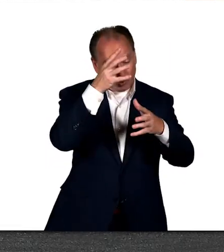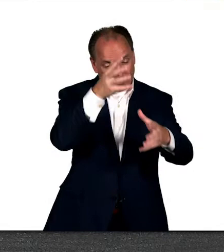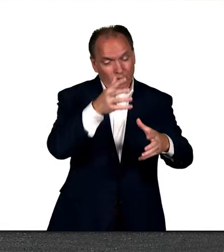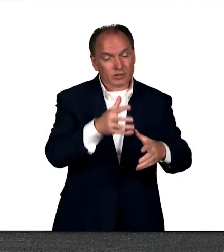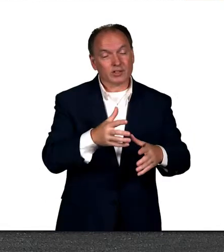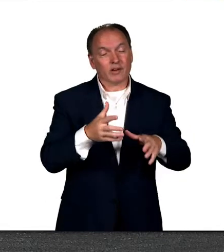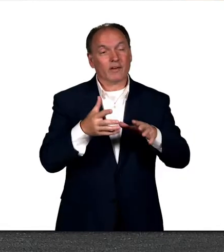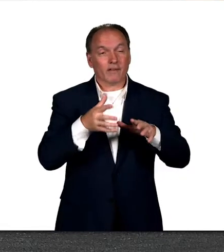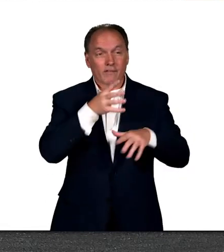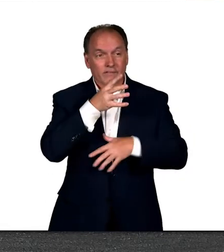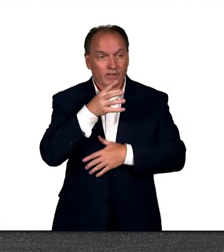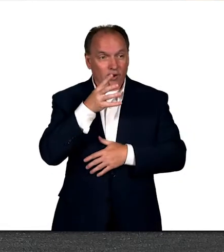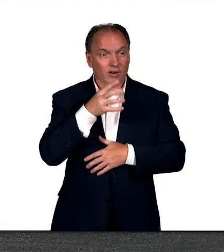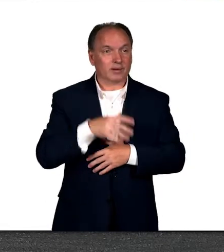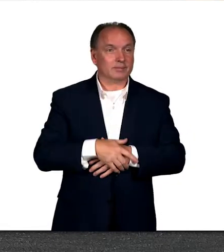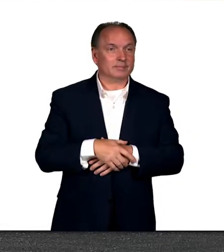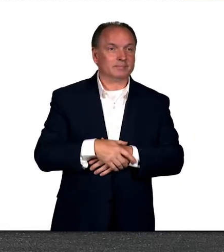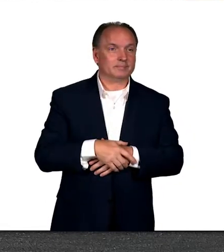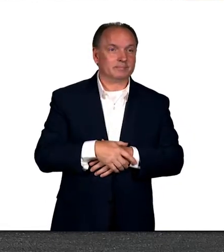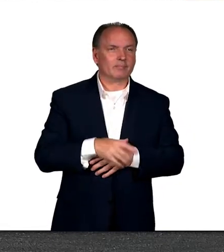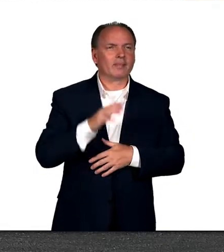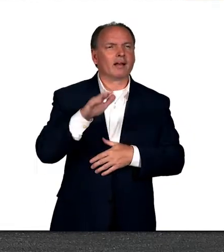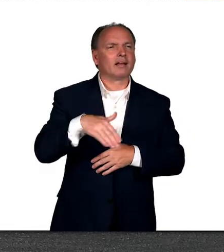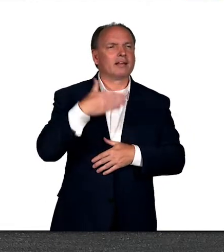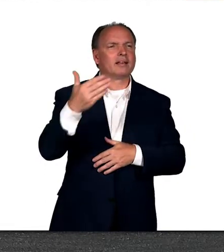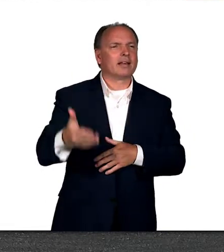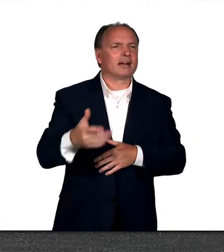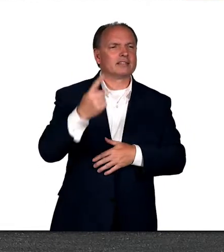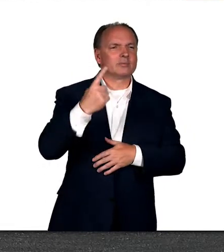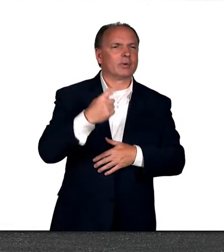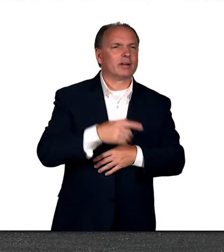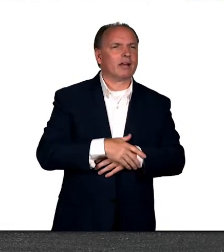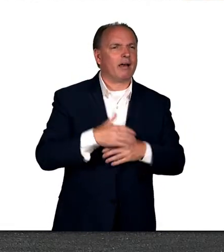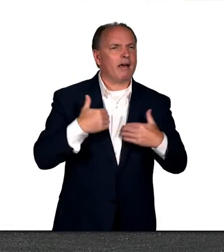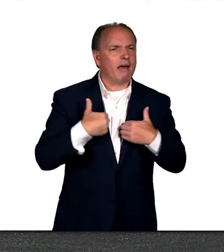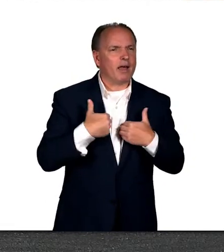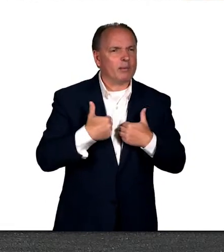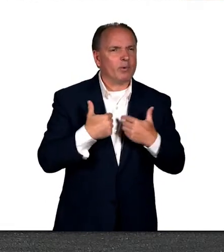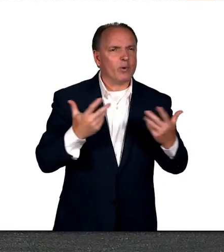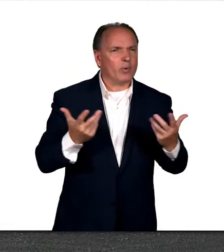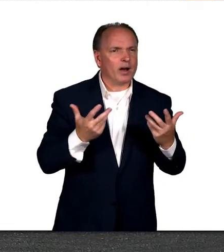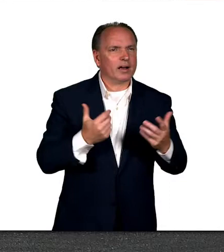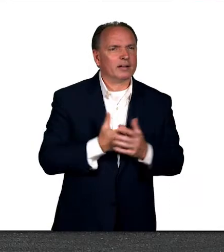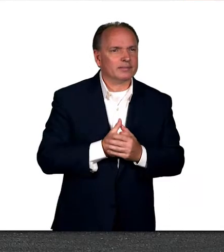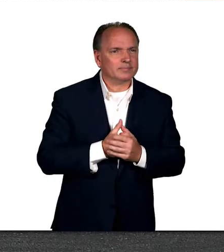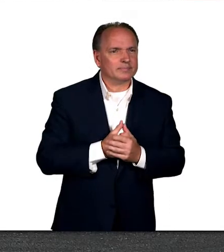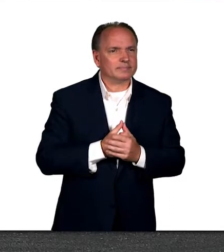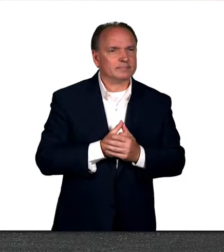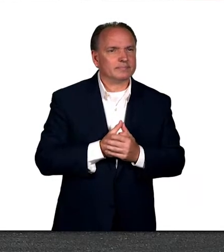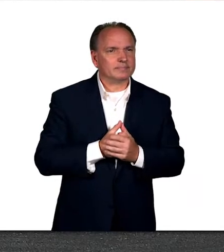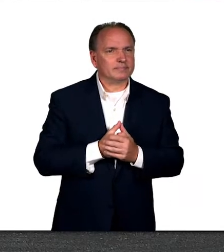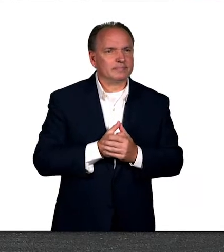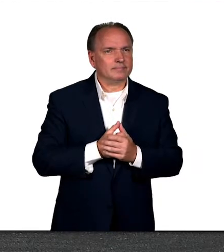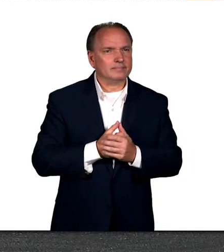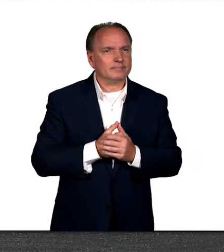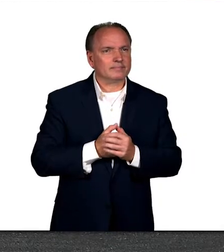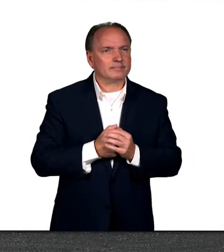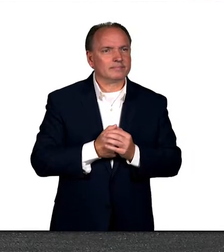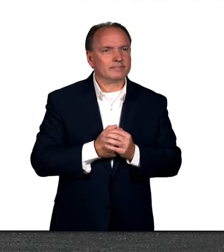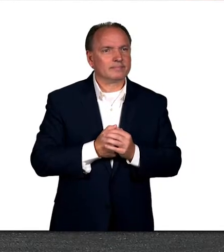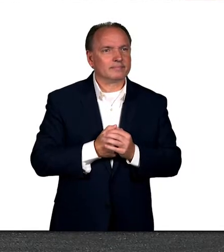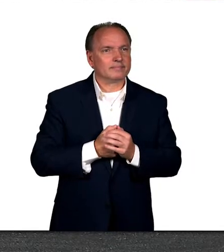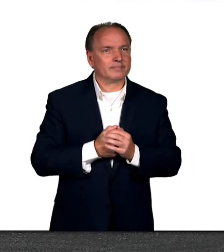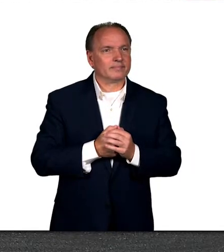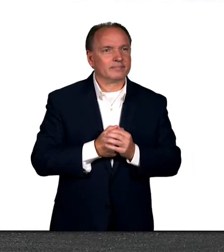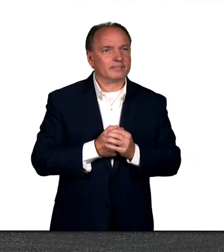to Grandpa's farm. All right, let's go to the next one. Whoops, okay, let's move it along here.